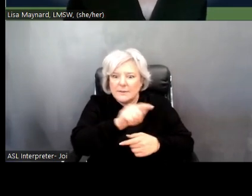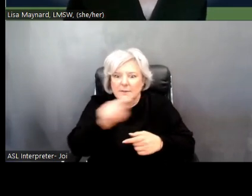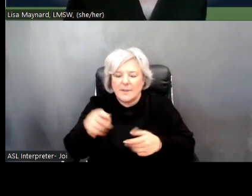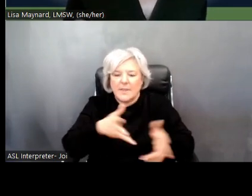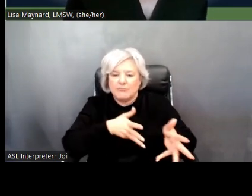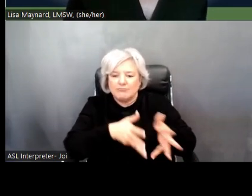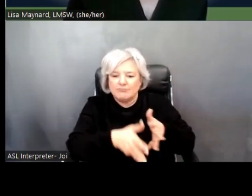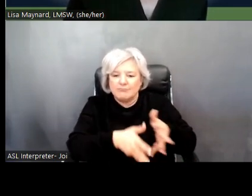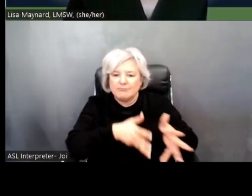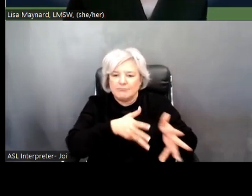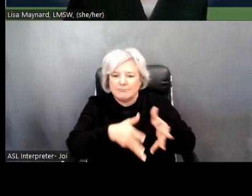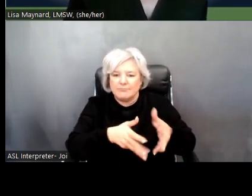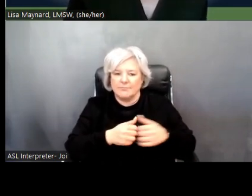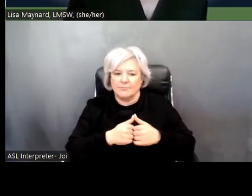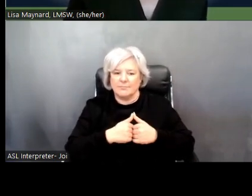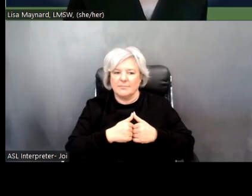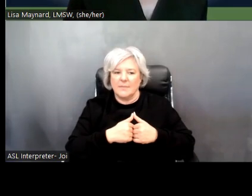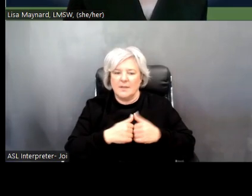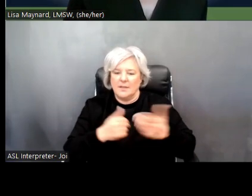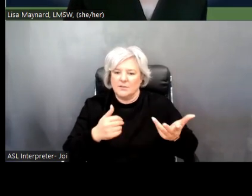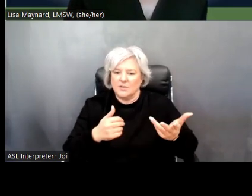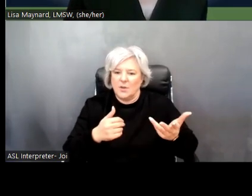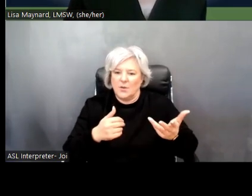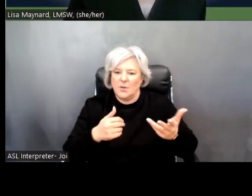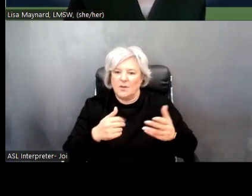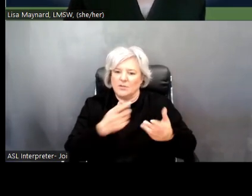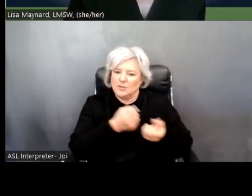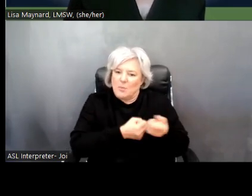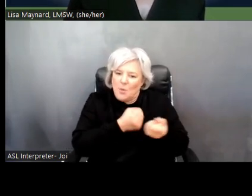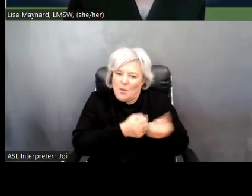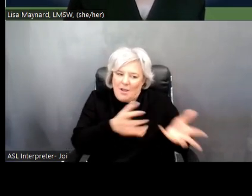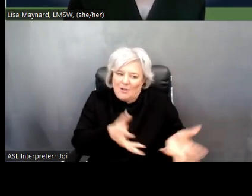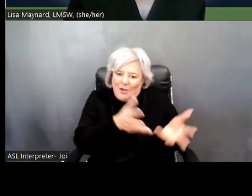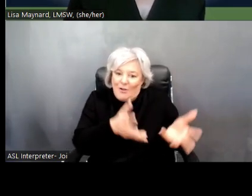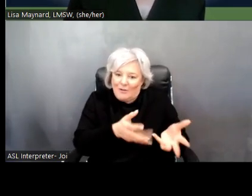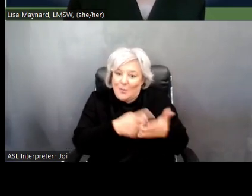forth, name it, return the serve by supporting and encouraging.